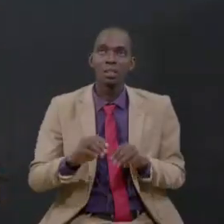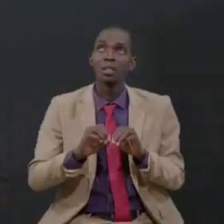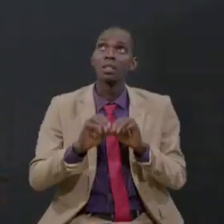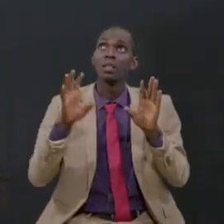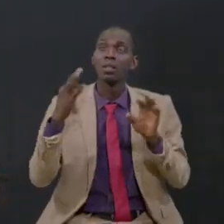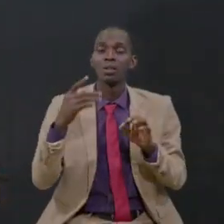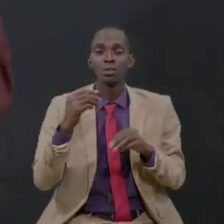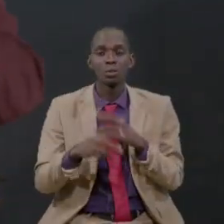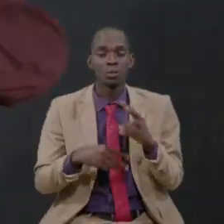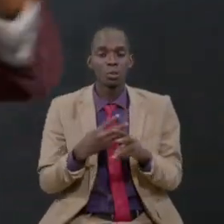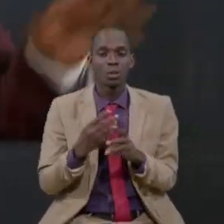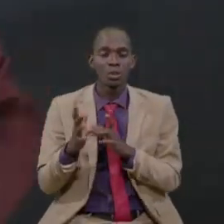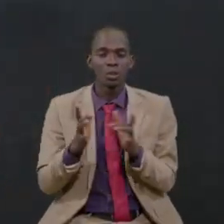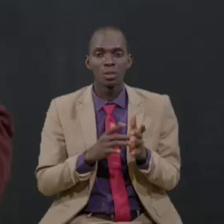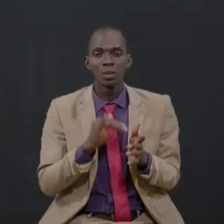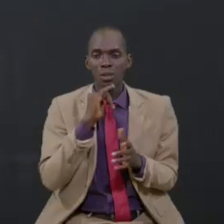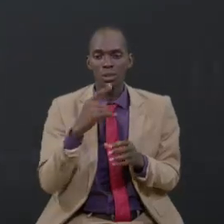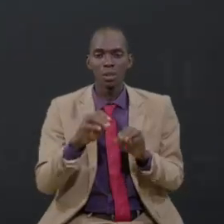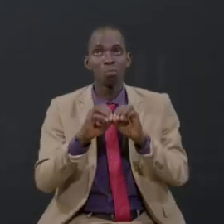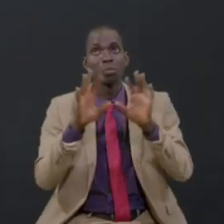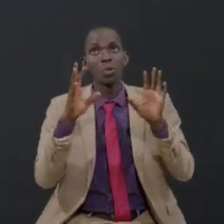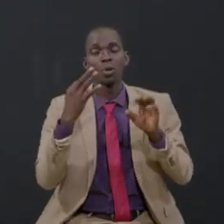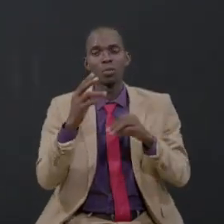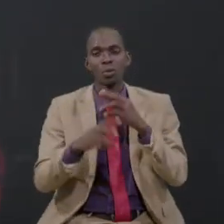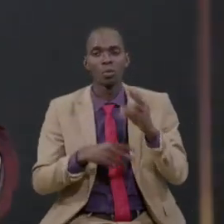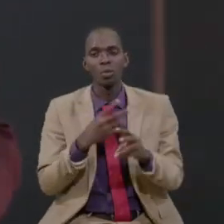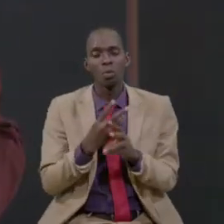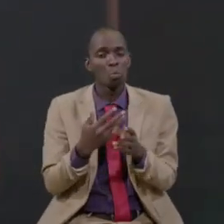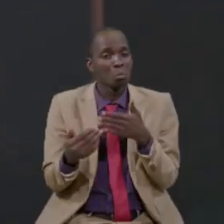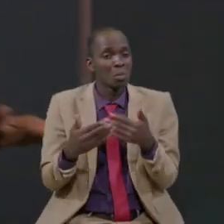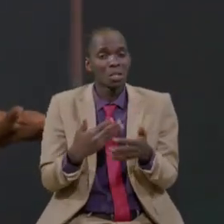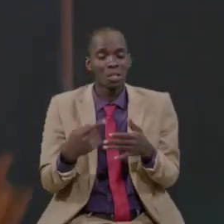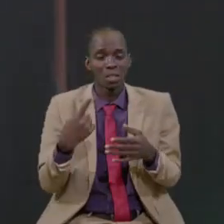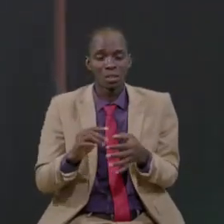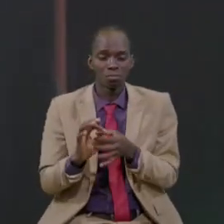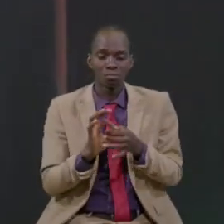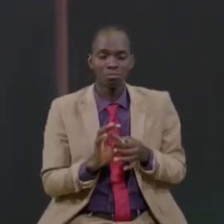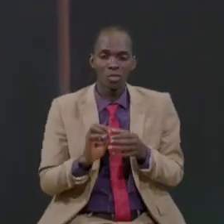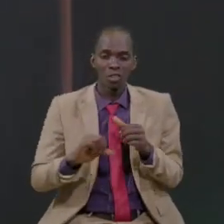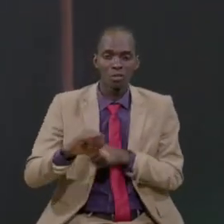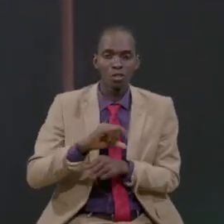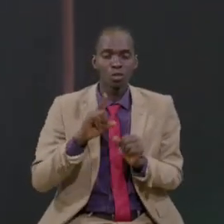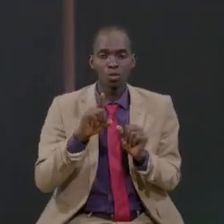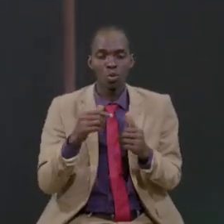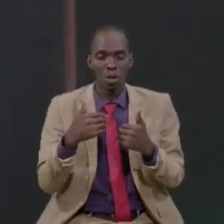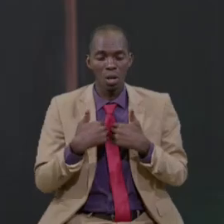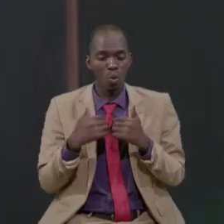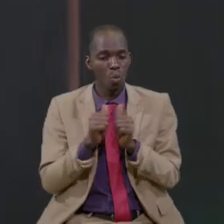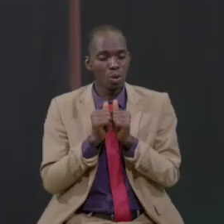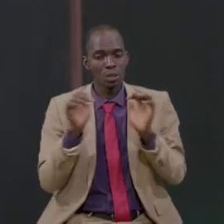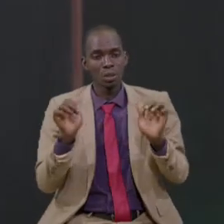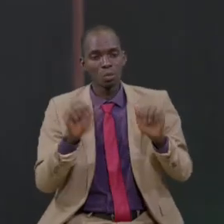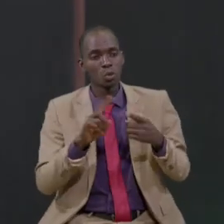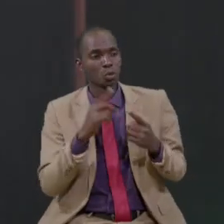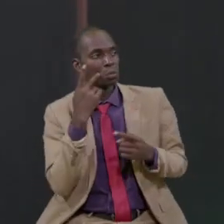of the world. Whatever fellowship you have that cannot see the light of day, that's not true